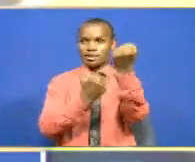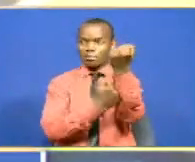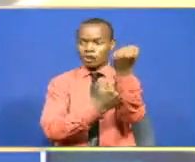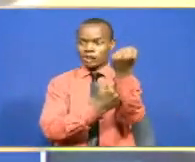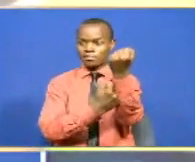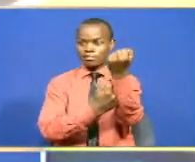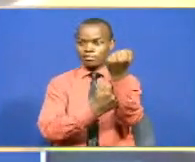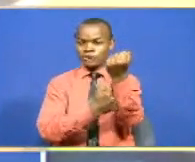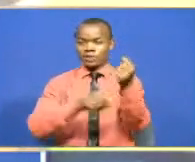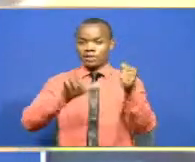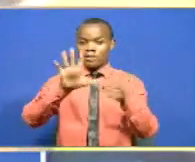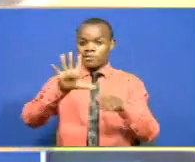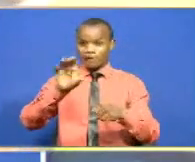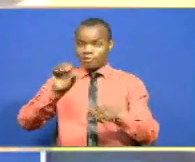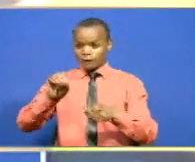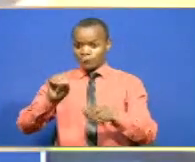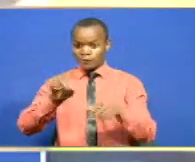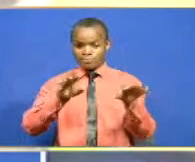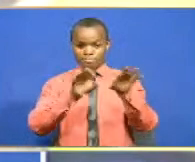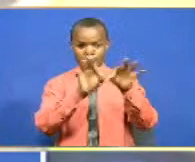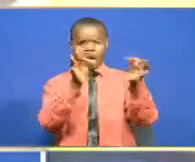50 households,